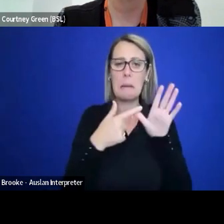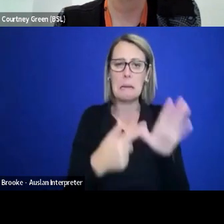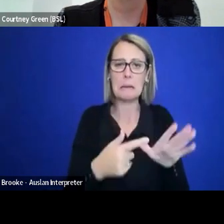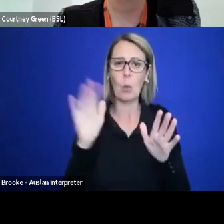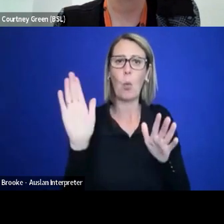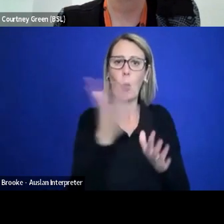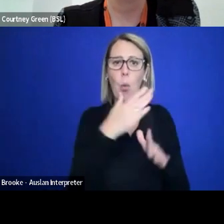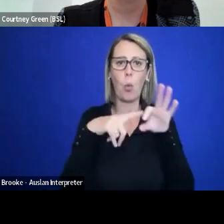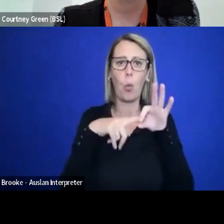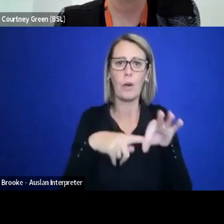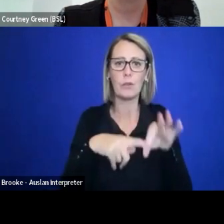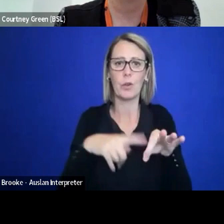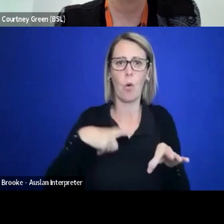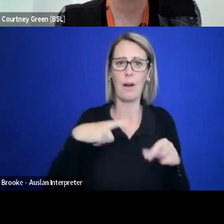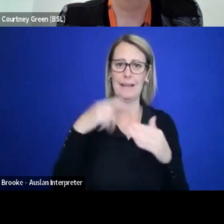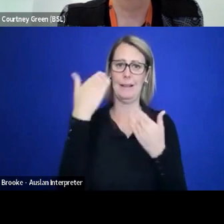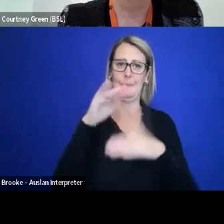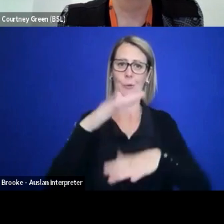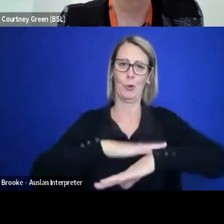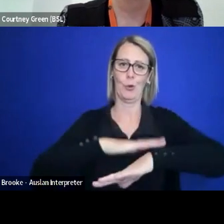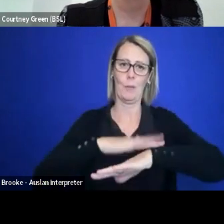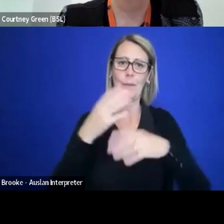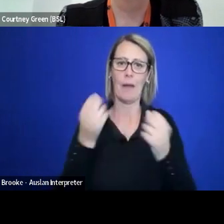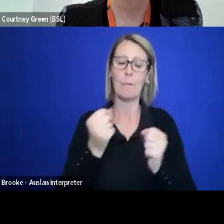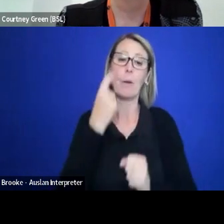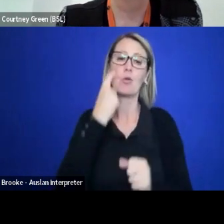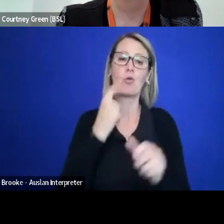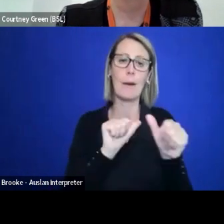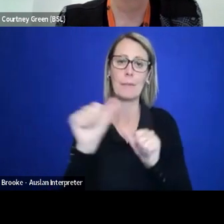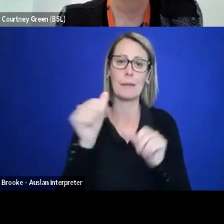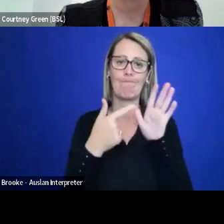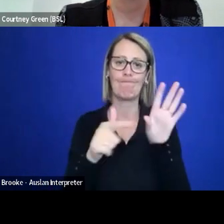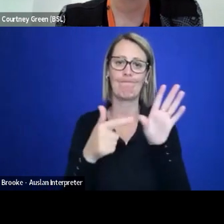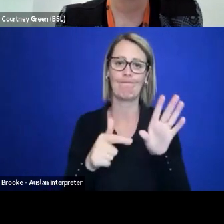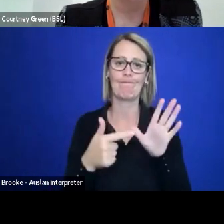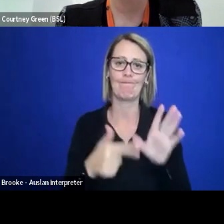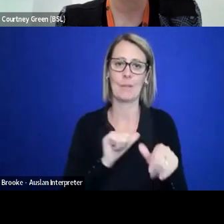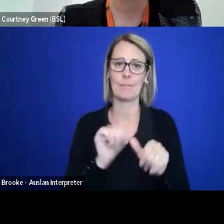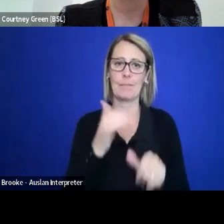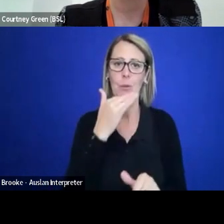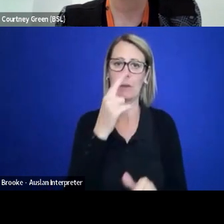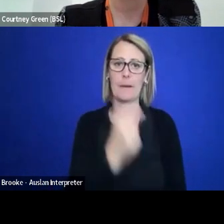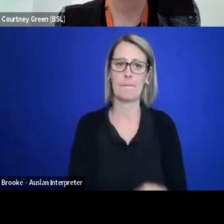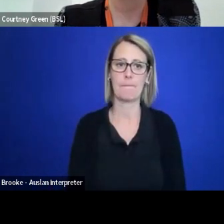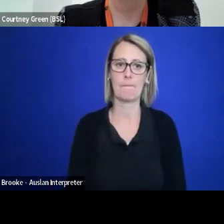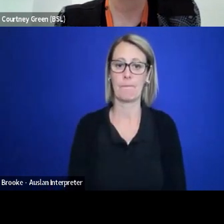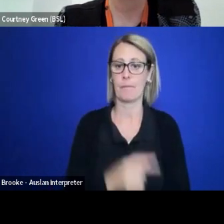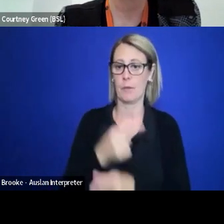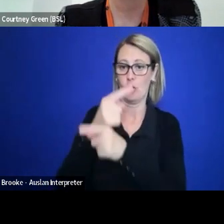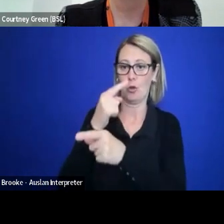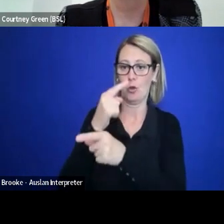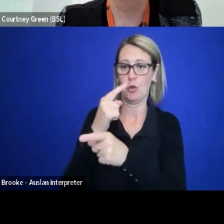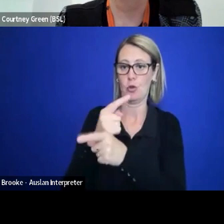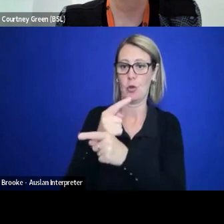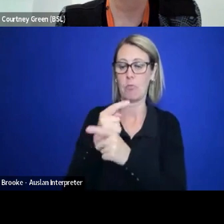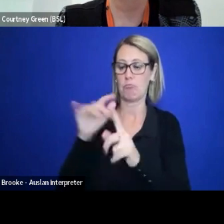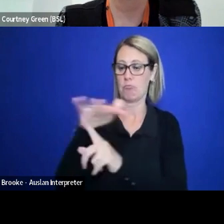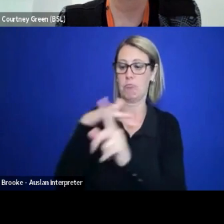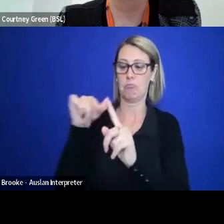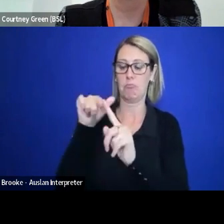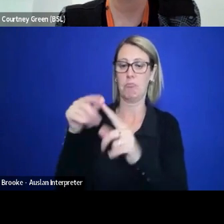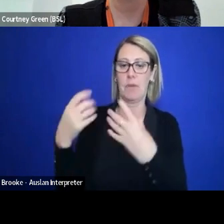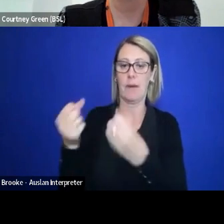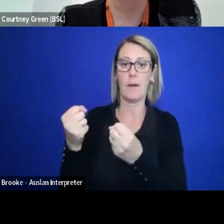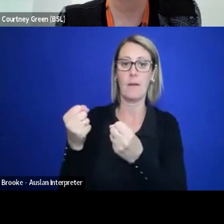to the limited time we have, but we'll try our best. The chat feature is also on, so if you wish to